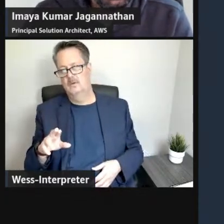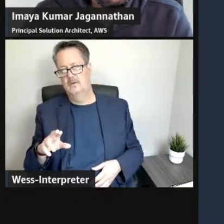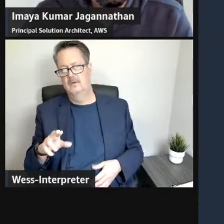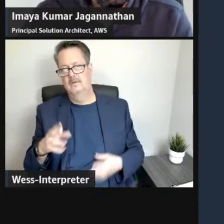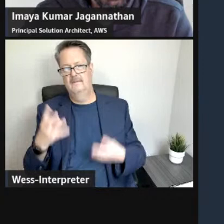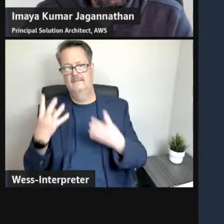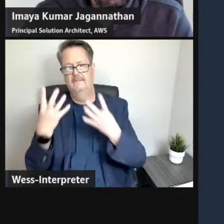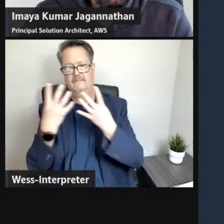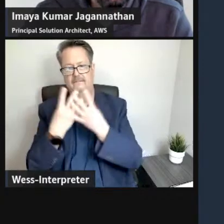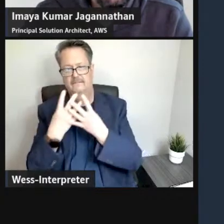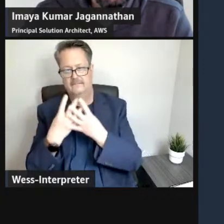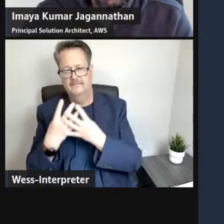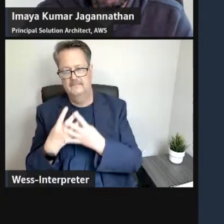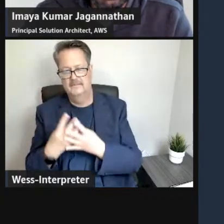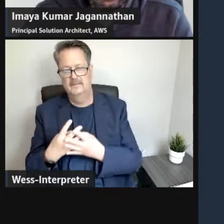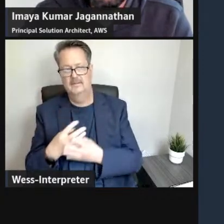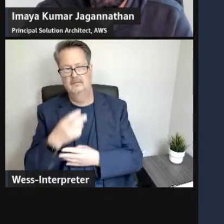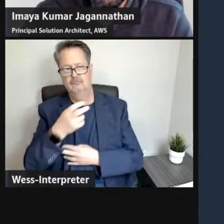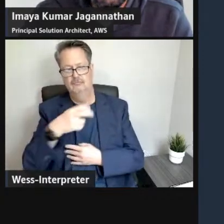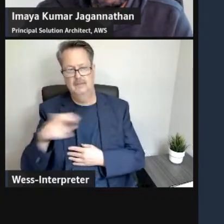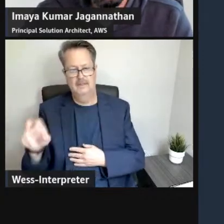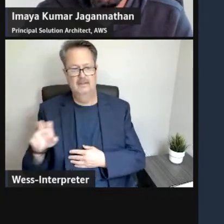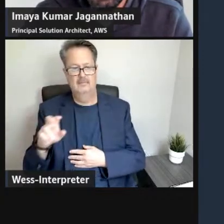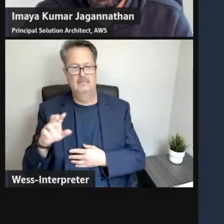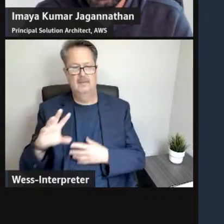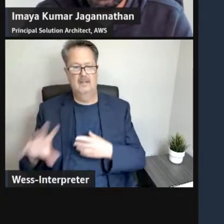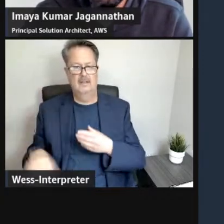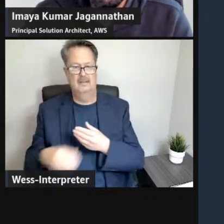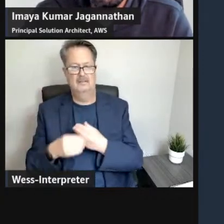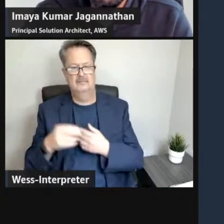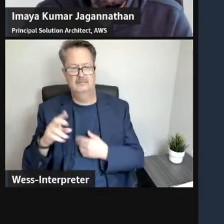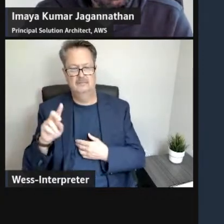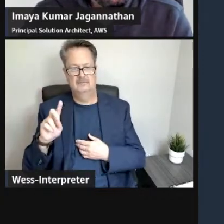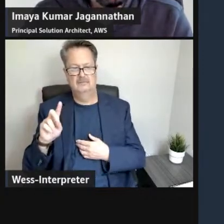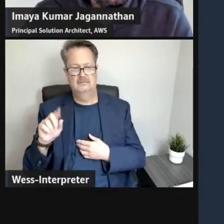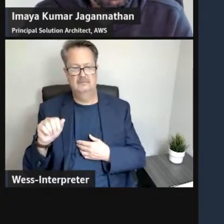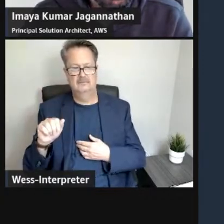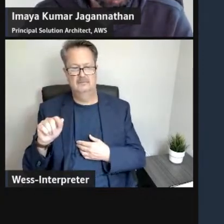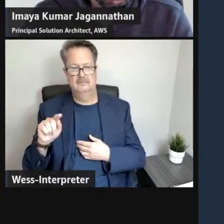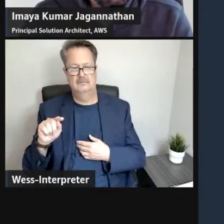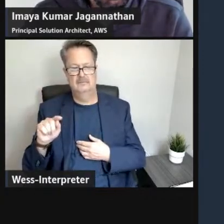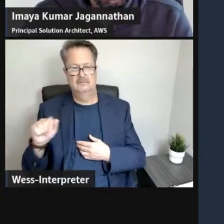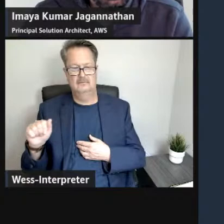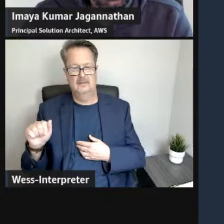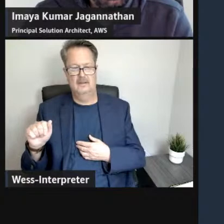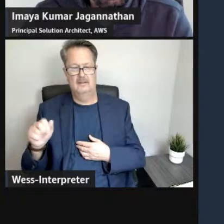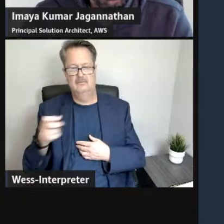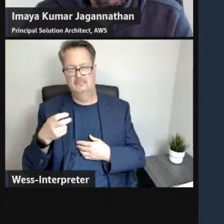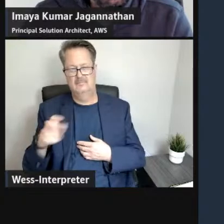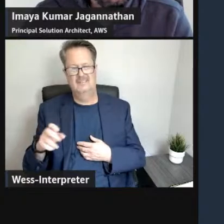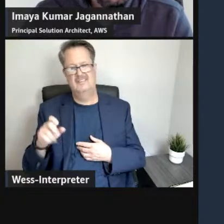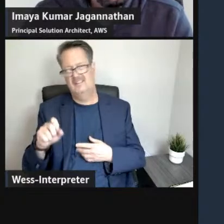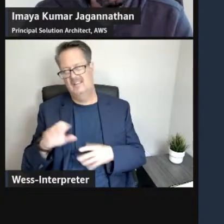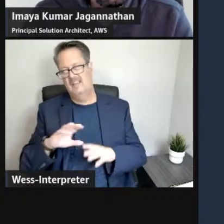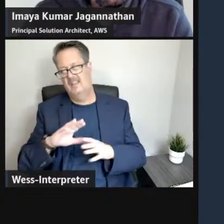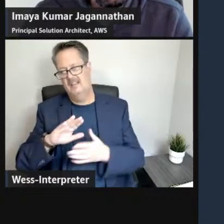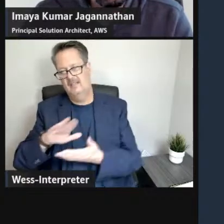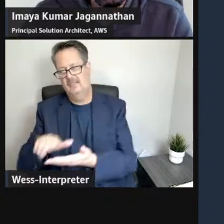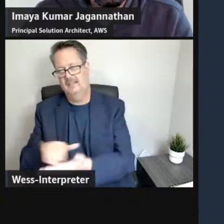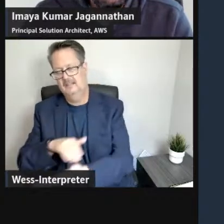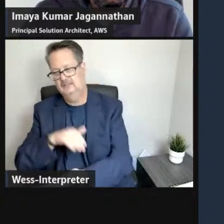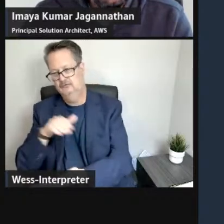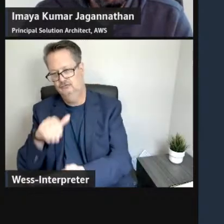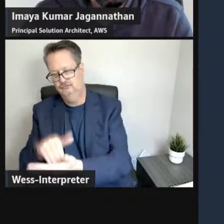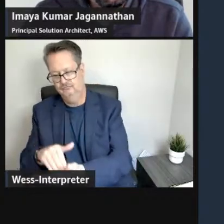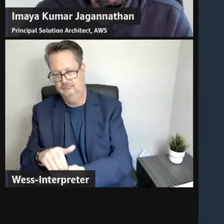or transforming, doing additional transformation after the initial transformation is done, those kind of things can be done in the central location. So ensure that